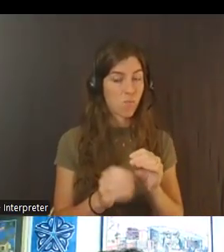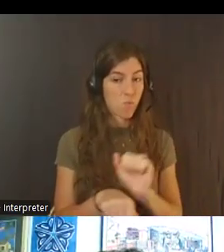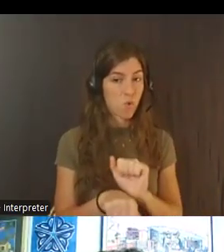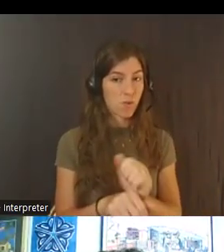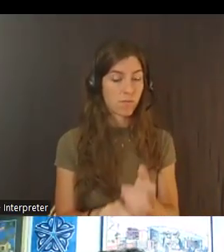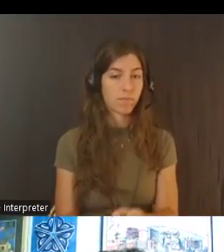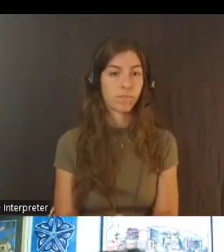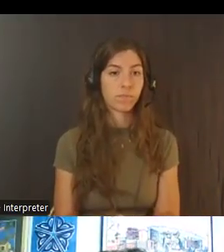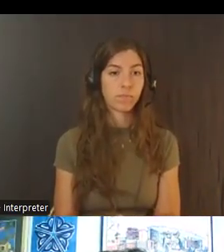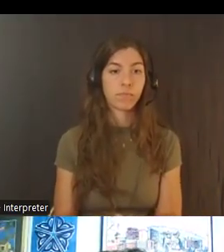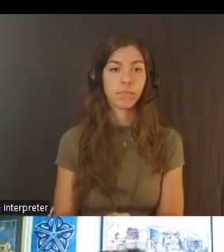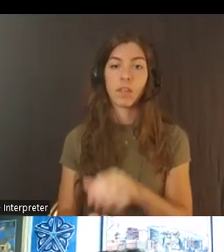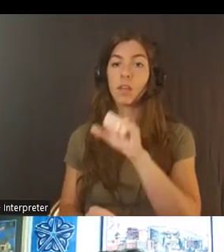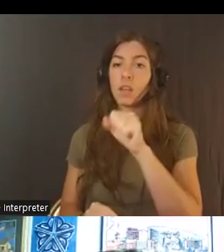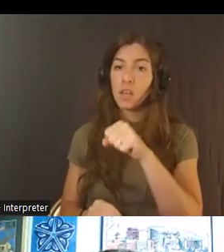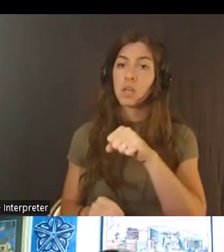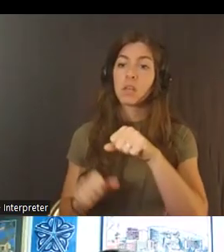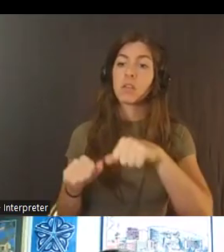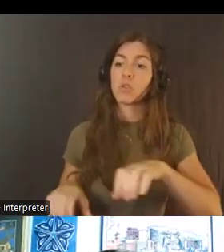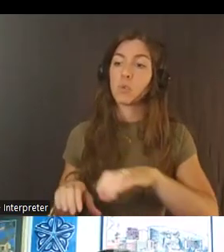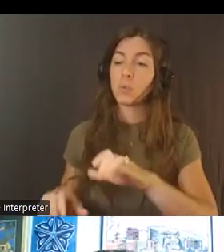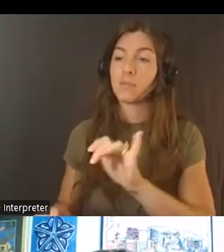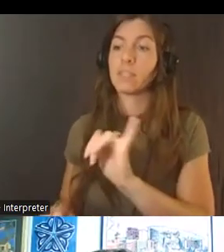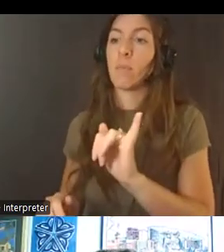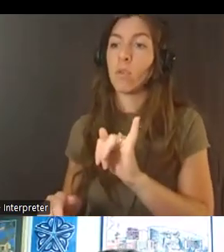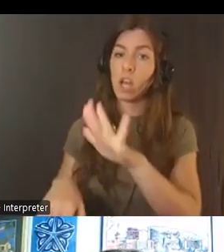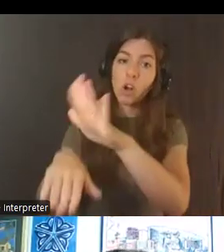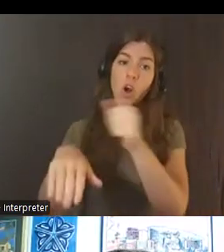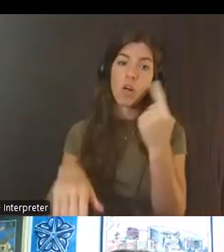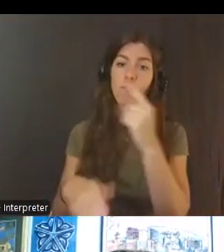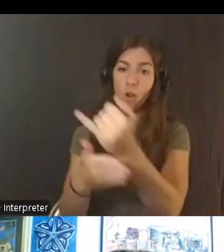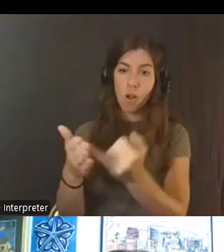Yeah, so we could do a similar call for art that way. Like